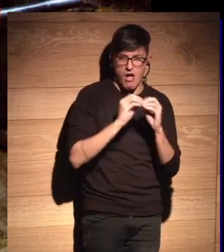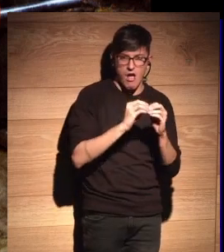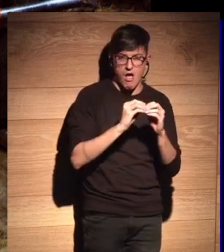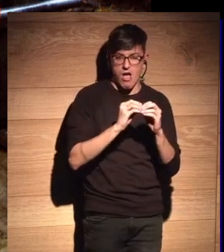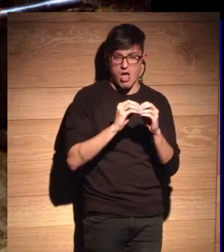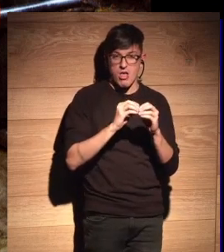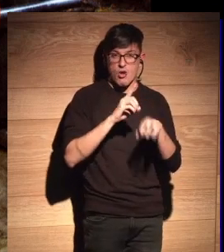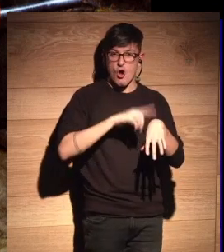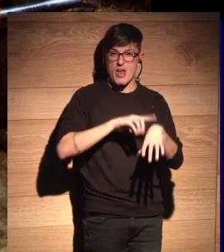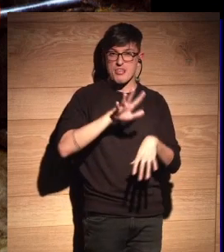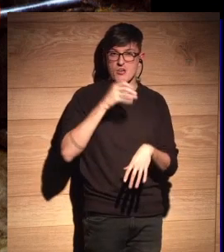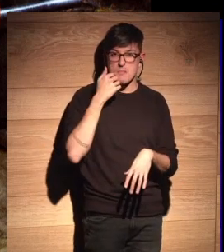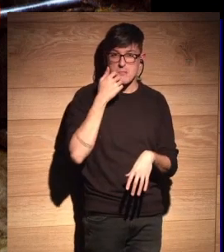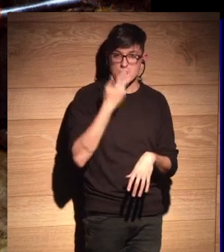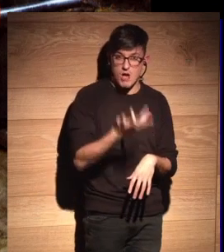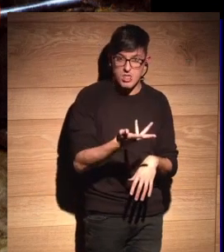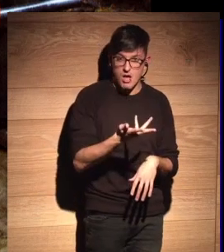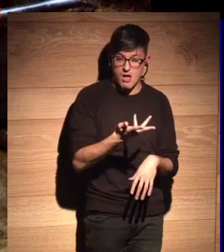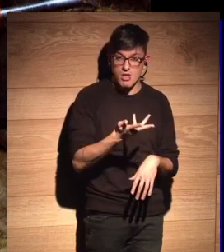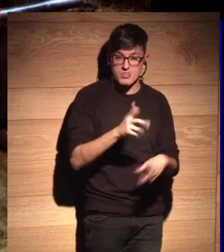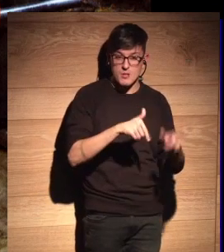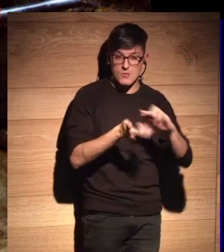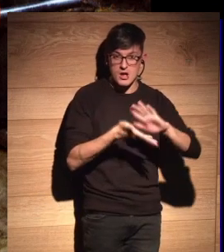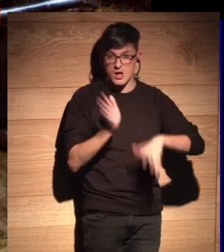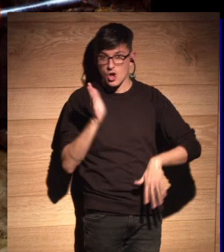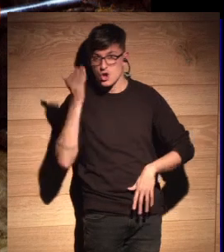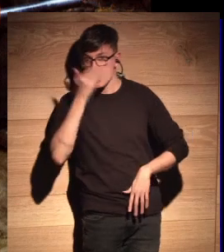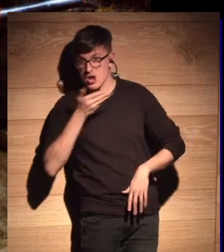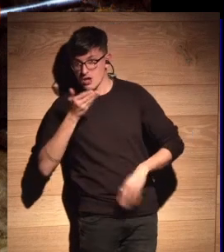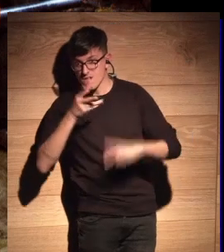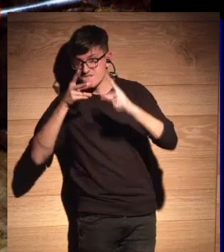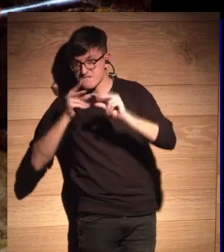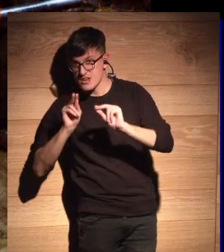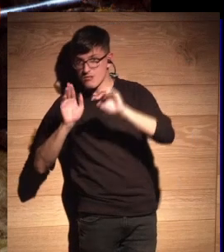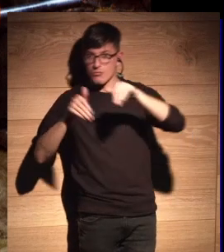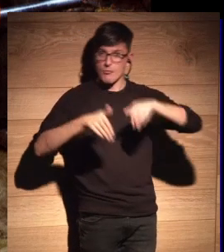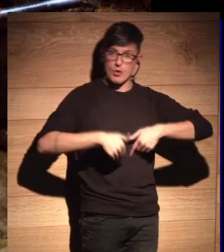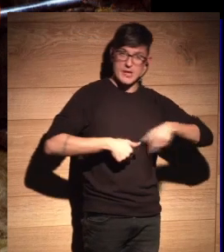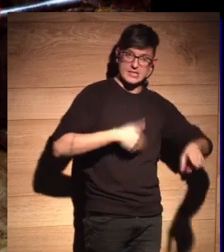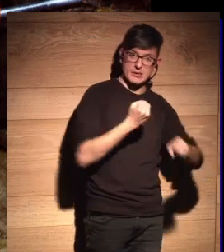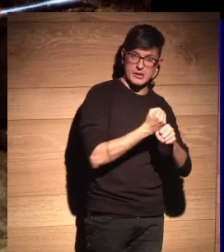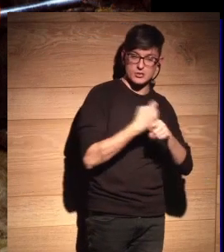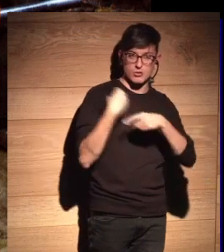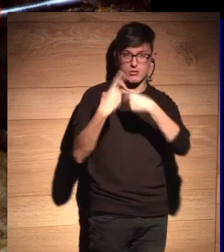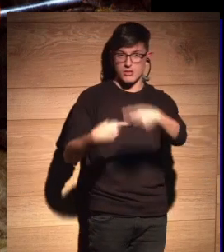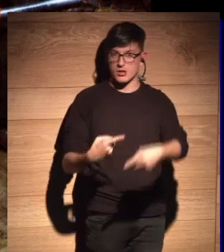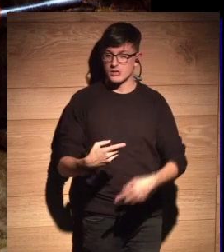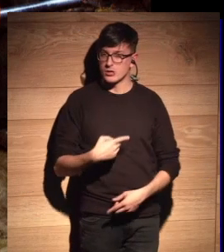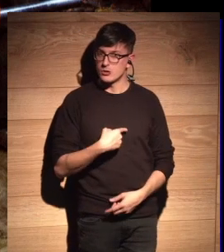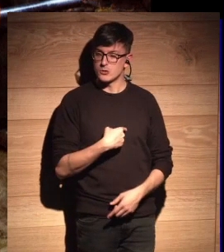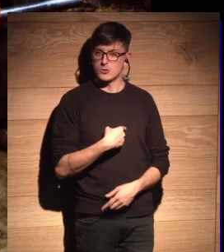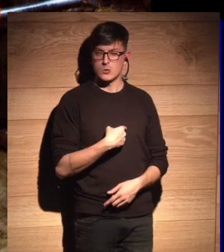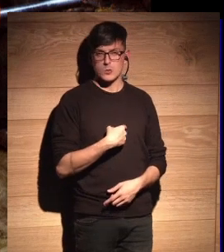working until 3 o'clock in the afternoon every day. And it kind of, in a way, kind of breaks your heart because he's not having a